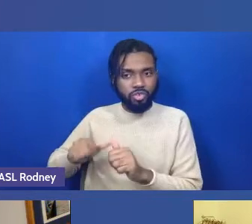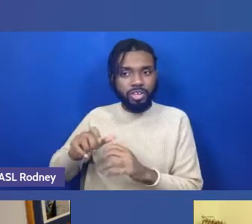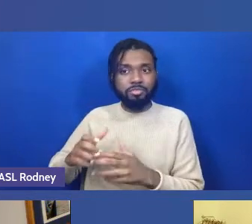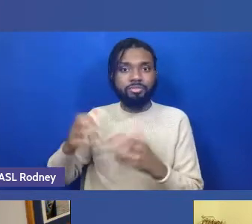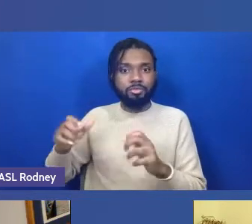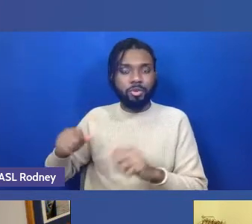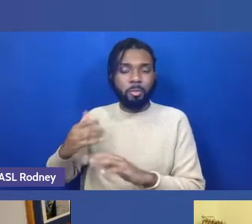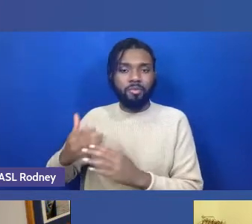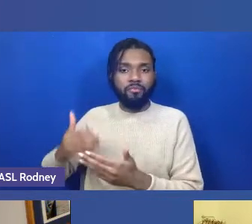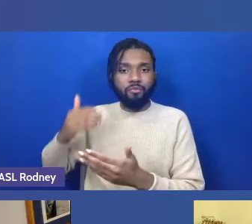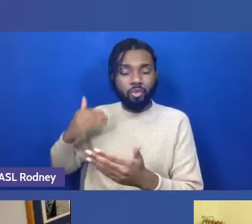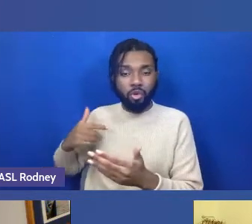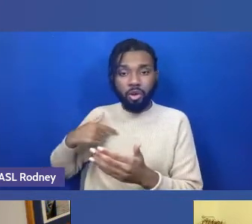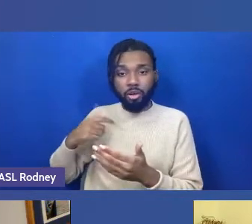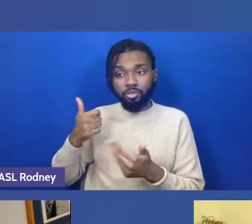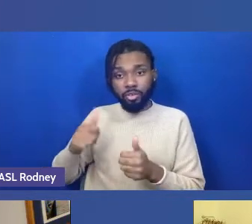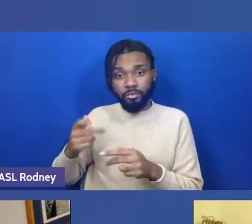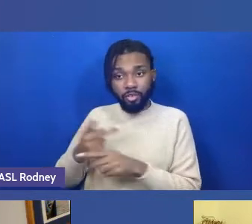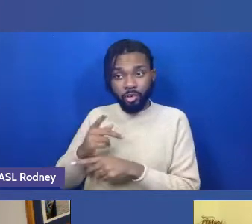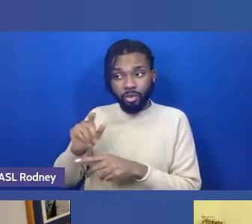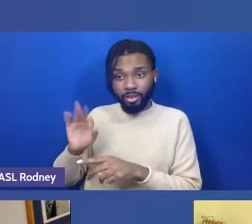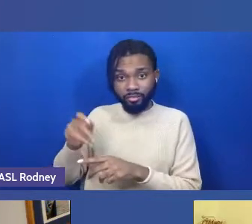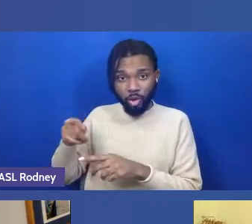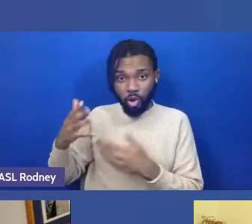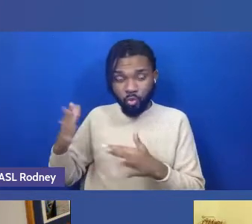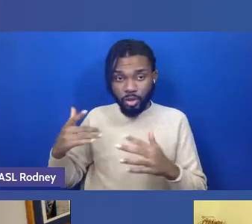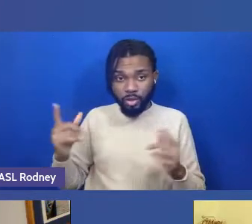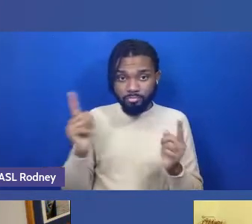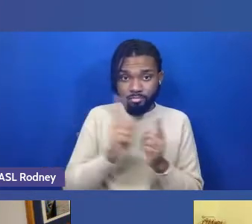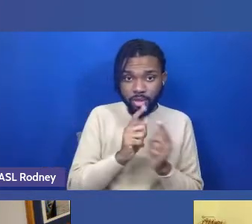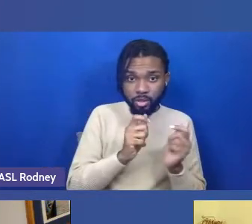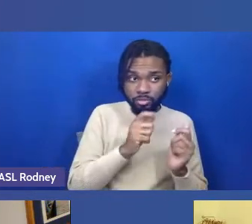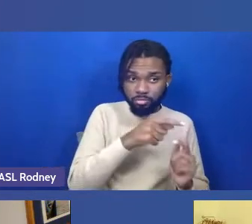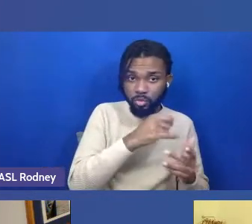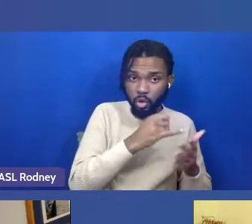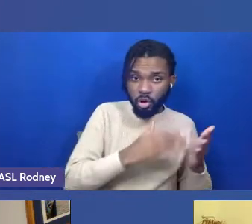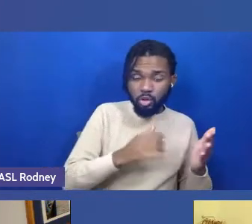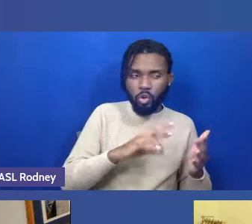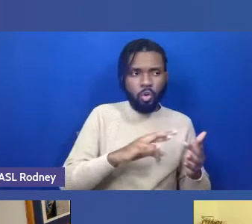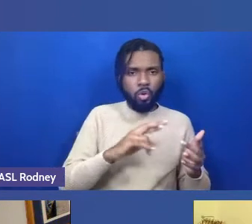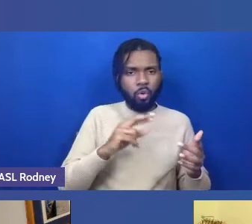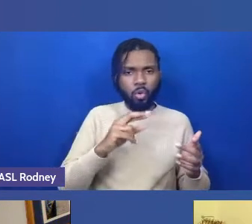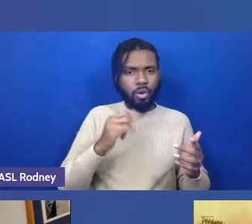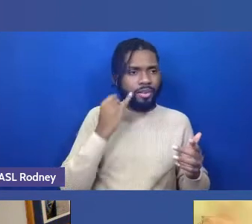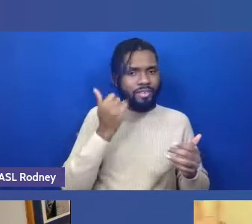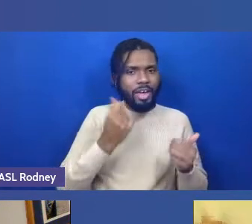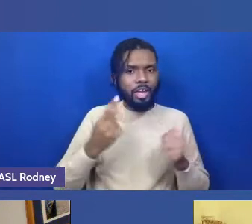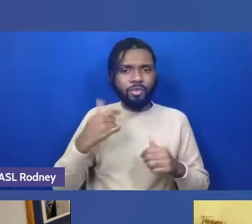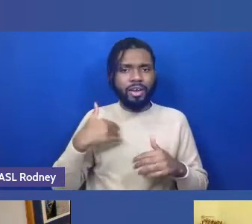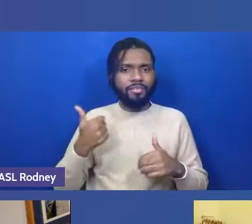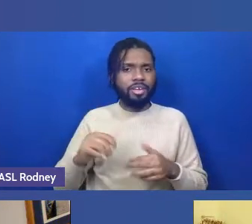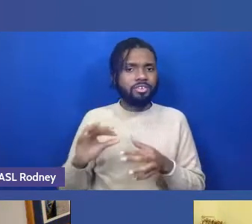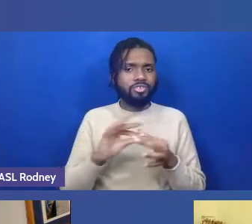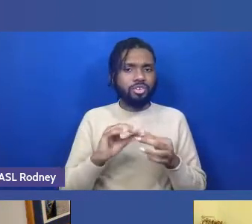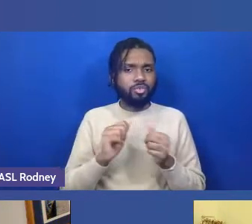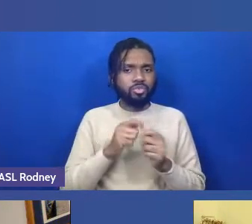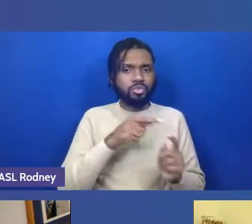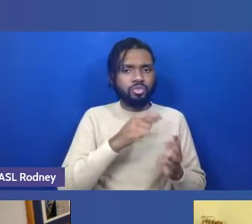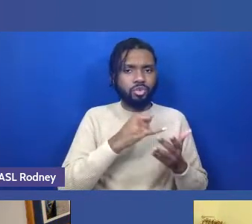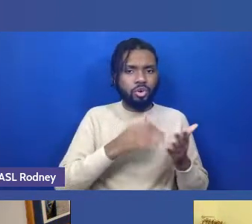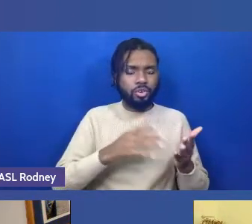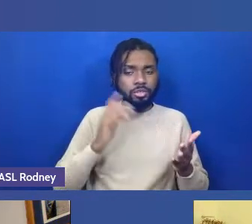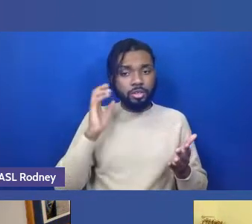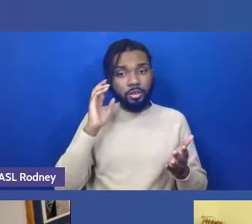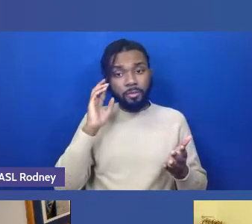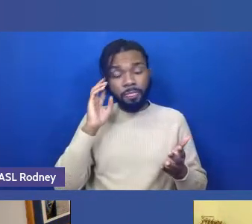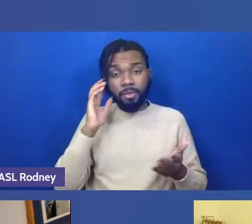know if they've ever come in contact with the artist or with anybody associated with the artist. You know, I want to know if they have programmed something in their